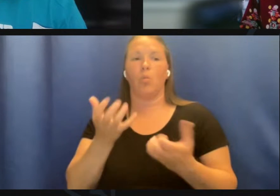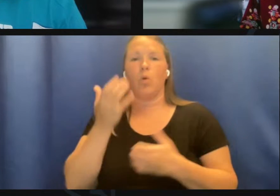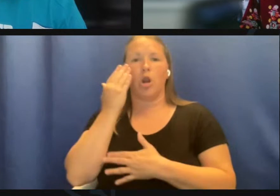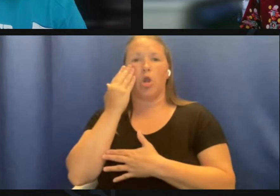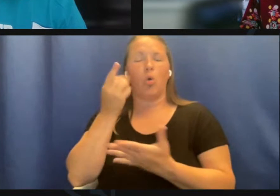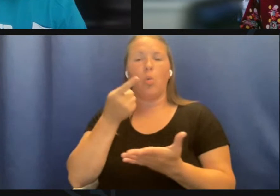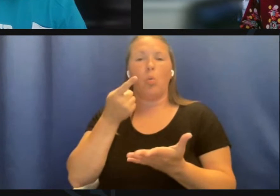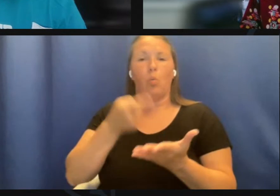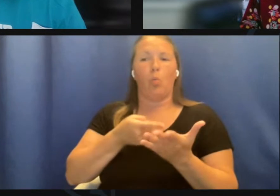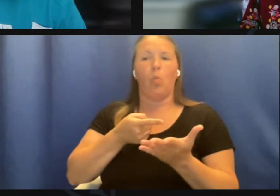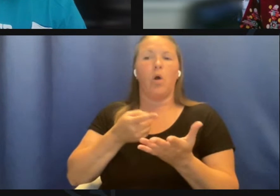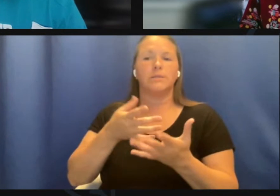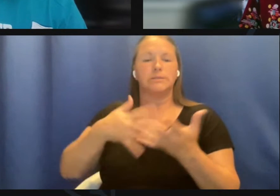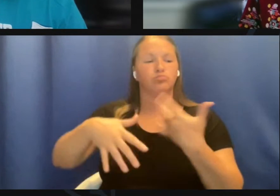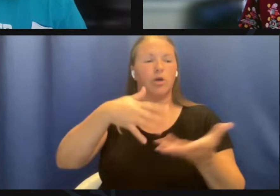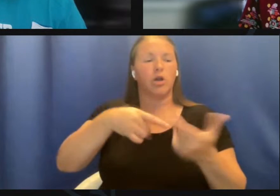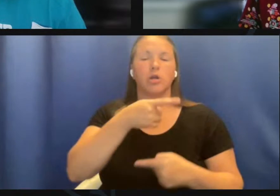have with Lafayette?